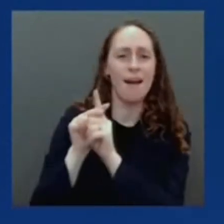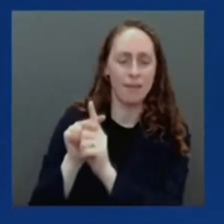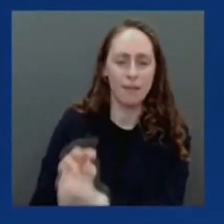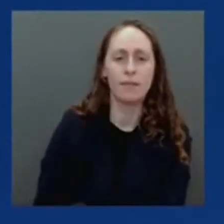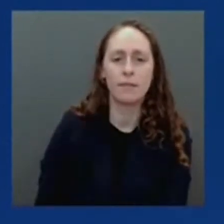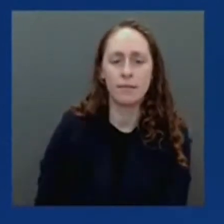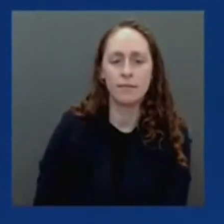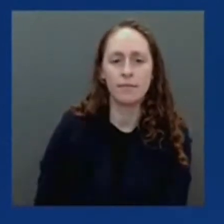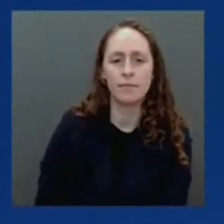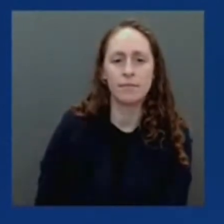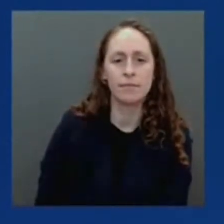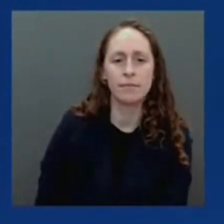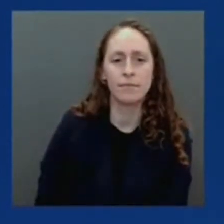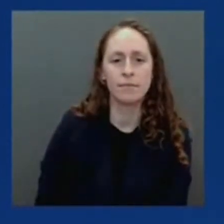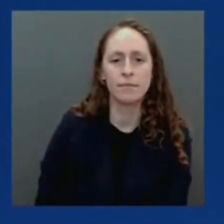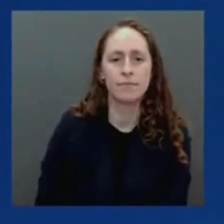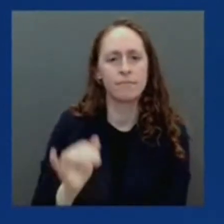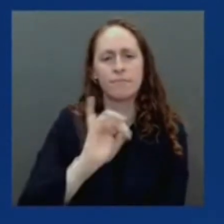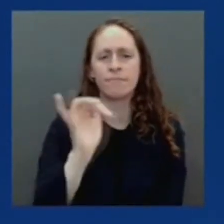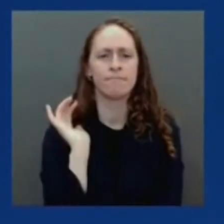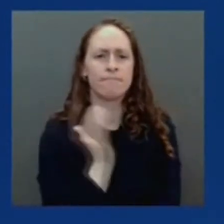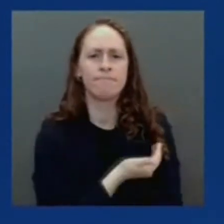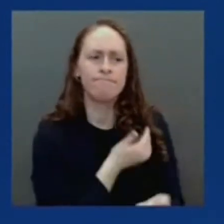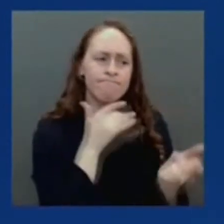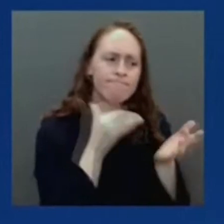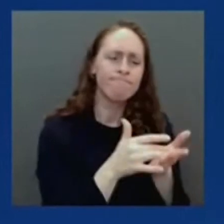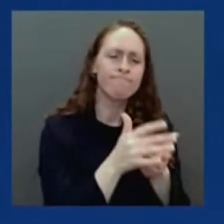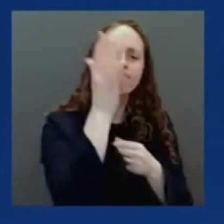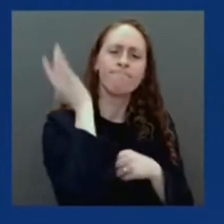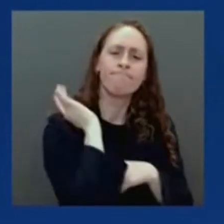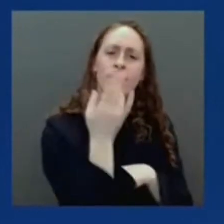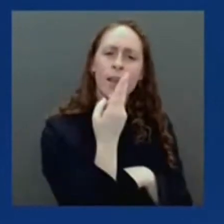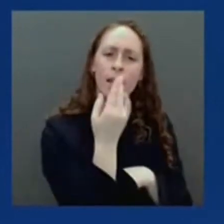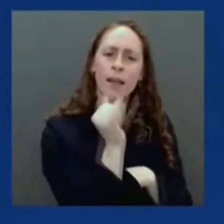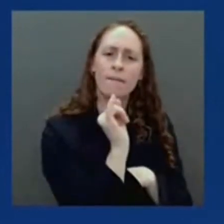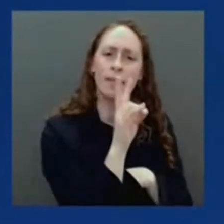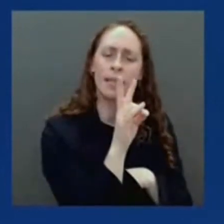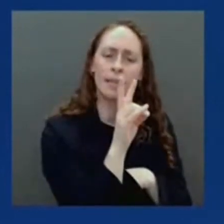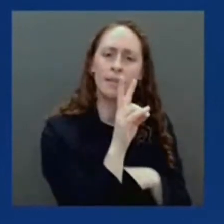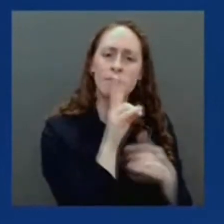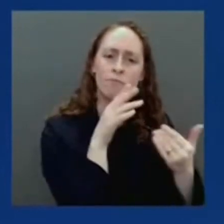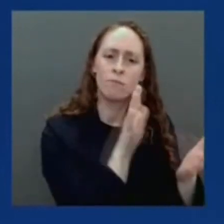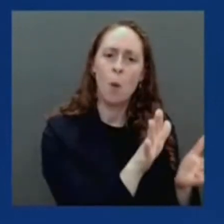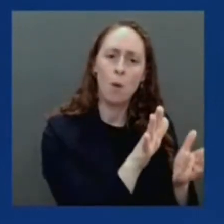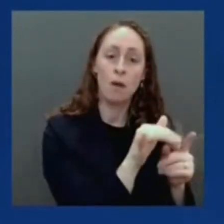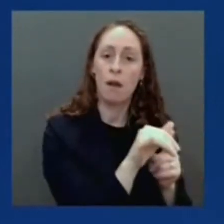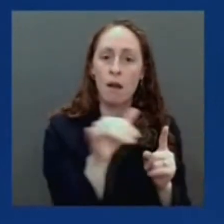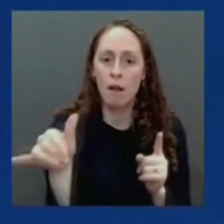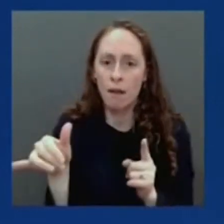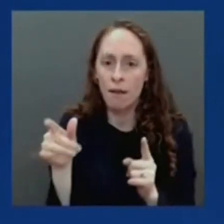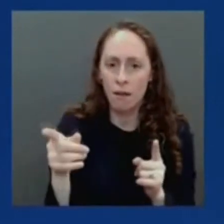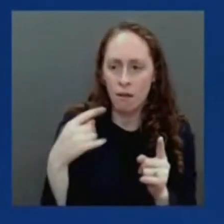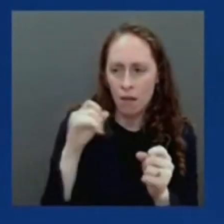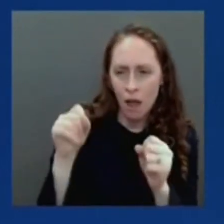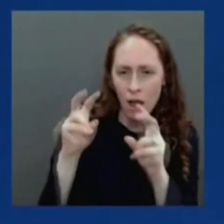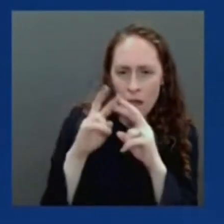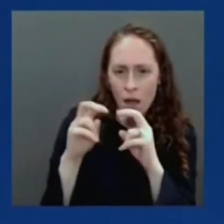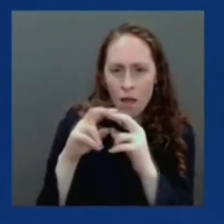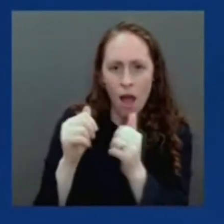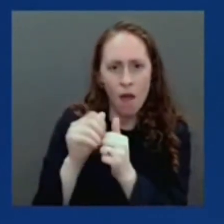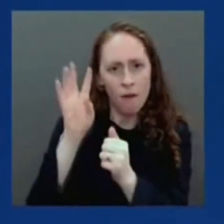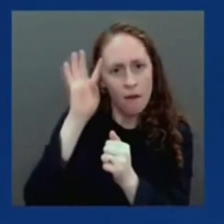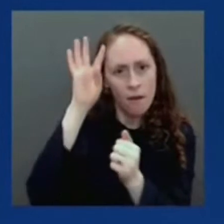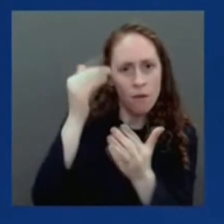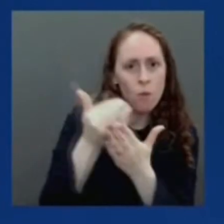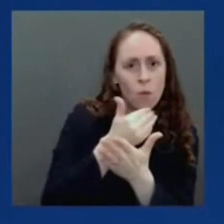able to develop antivirals against the whole family. That's just kind of a snapshot of the plan that the NIH just